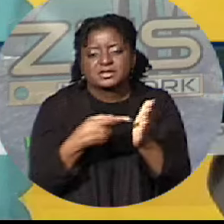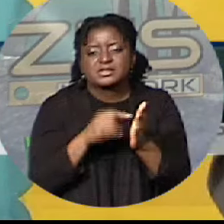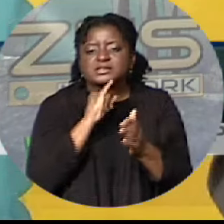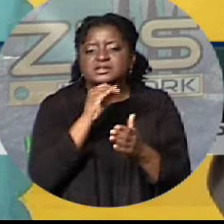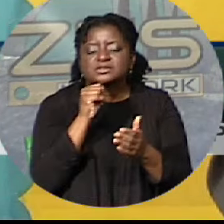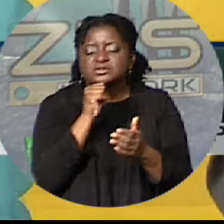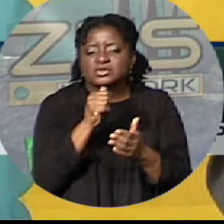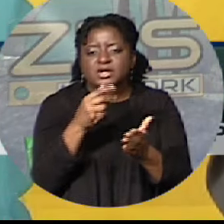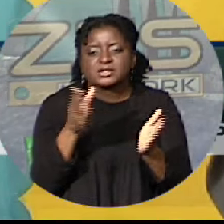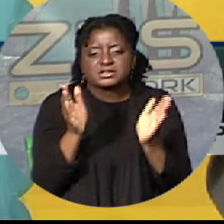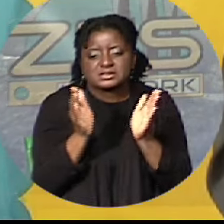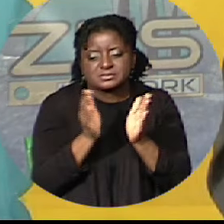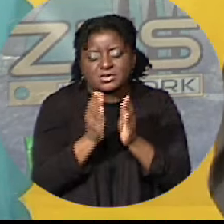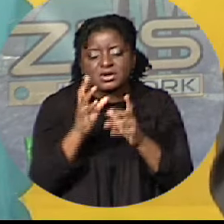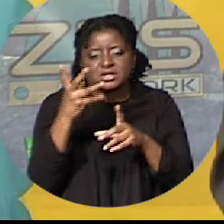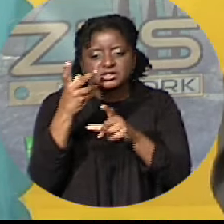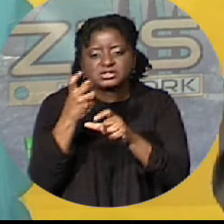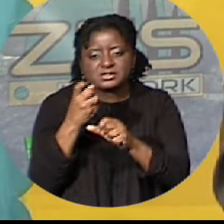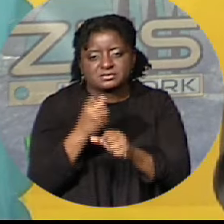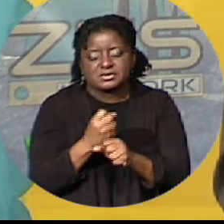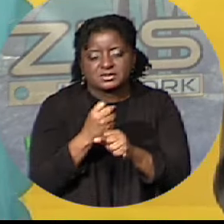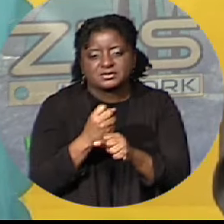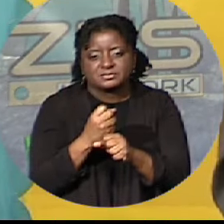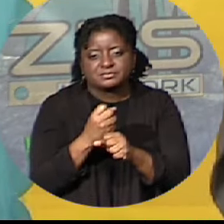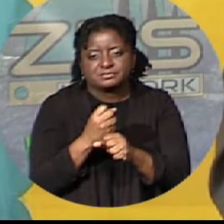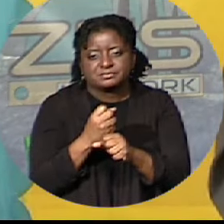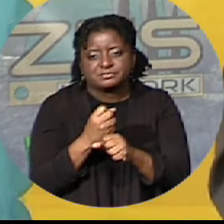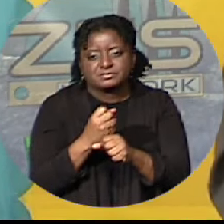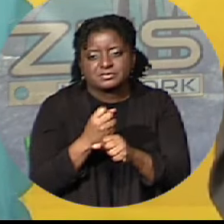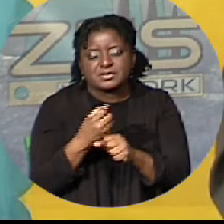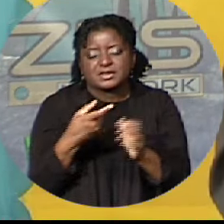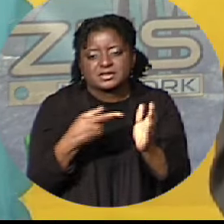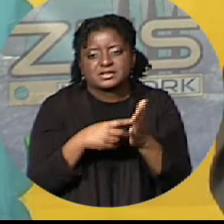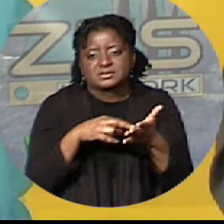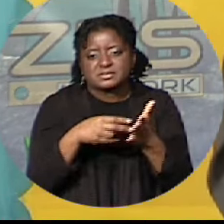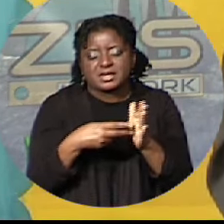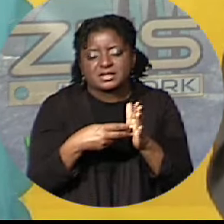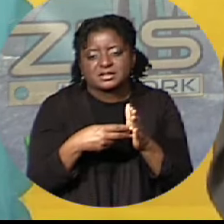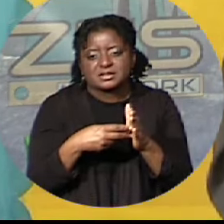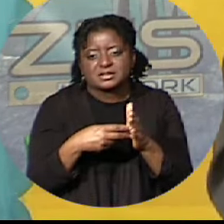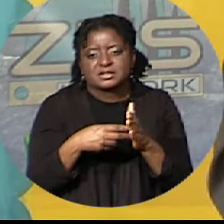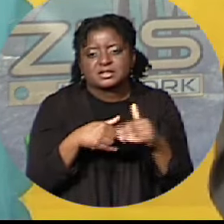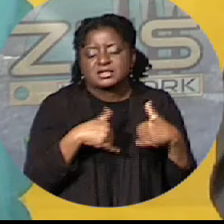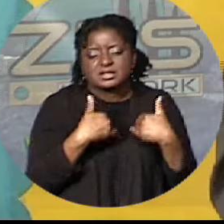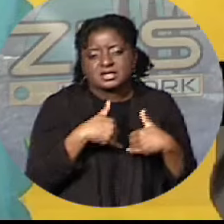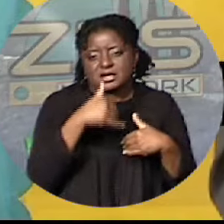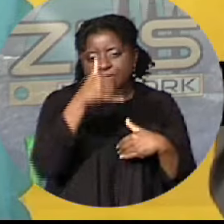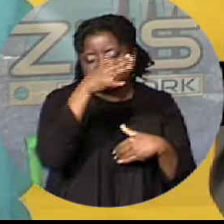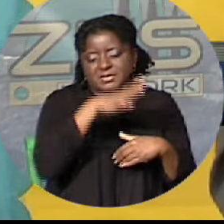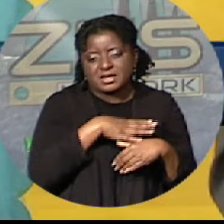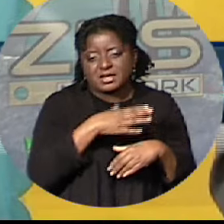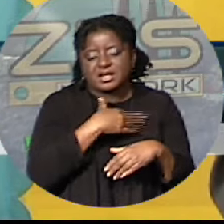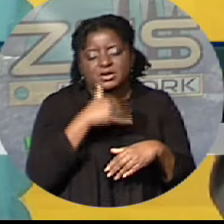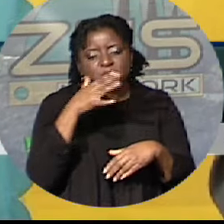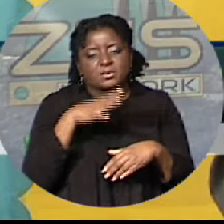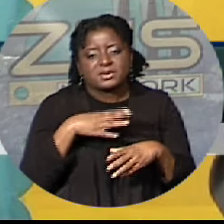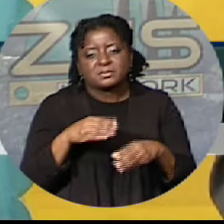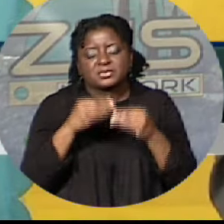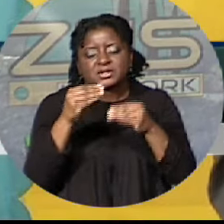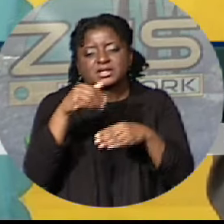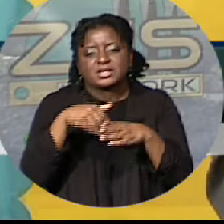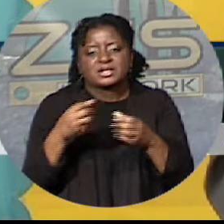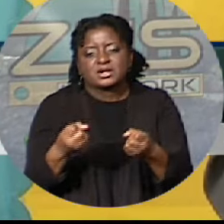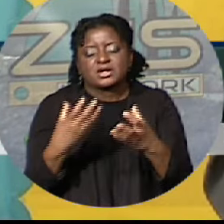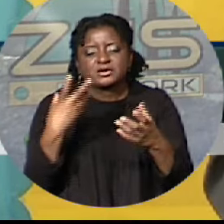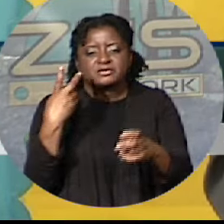achievement. This meant that these young men and women put in a lot of hard